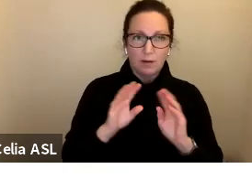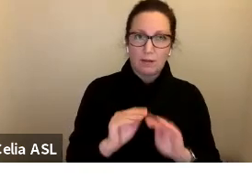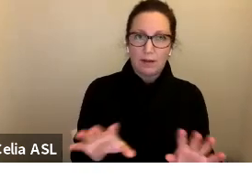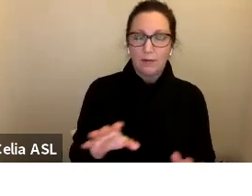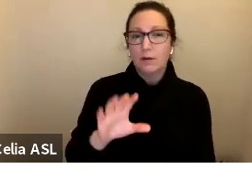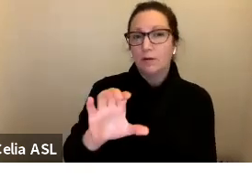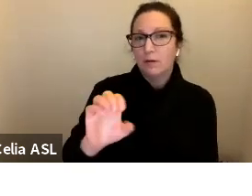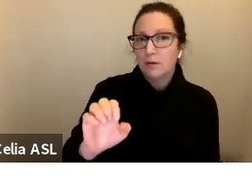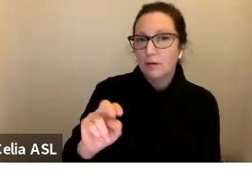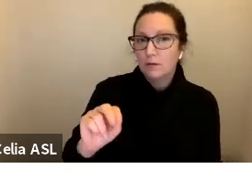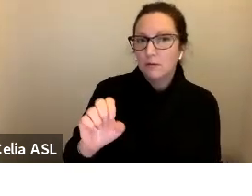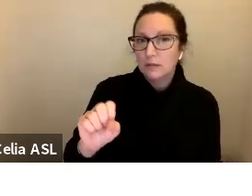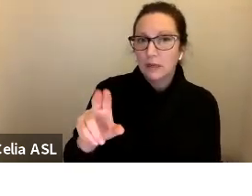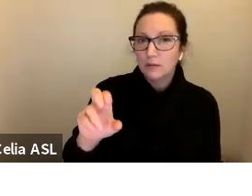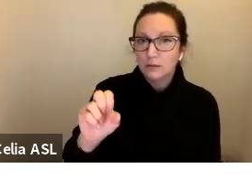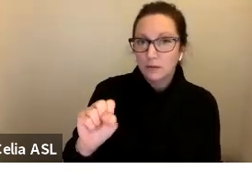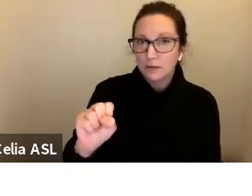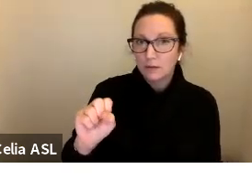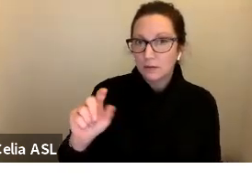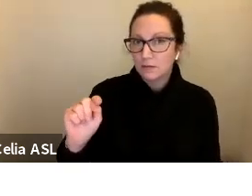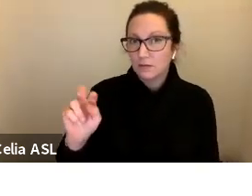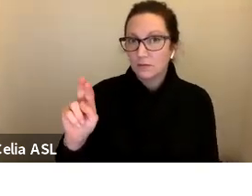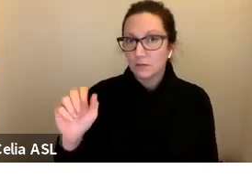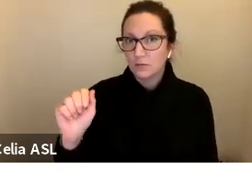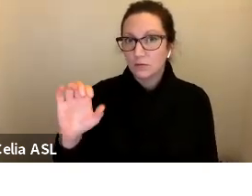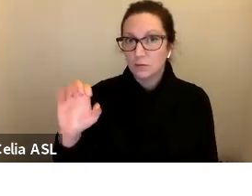tract is